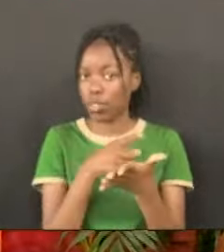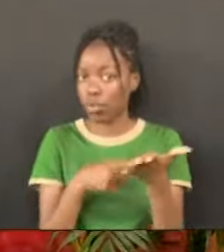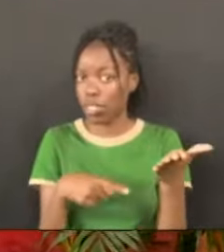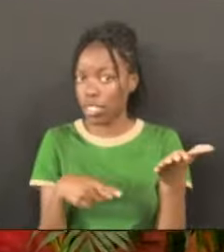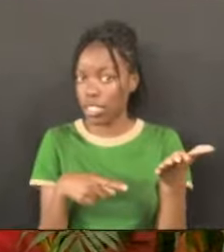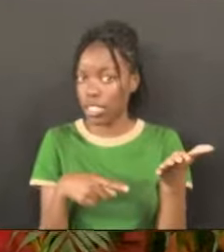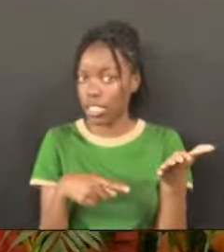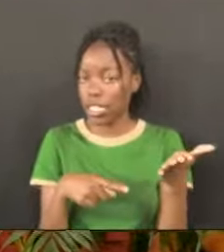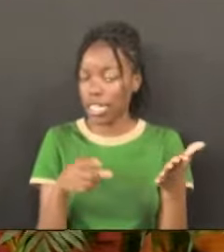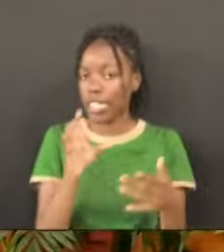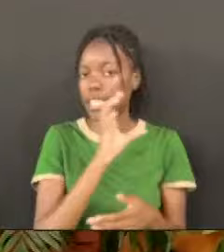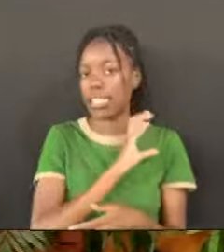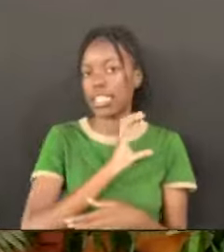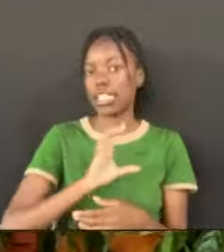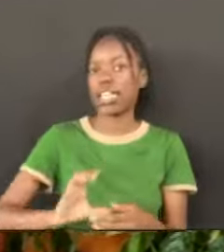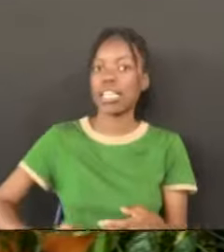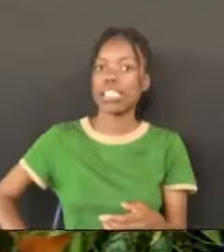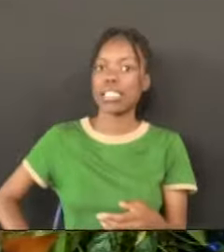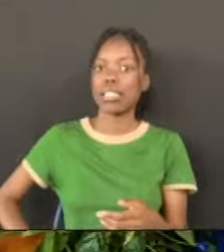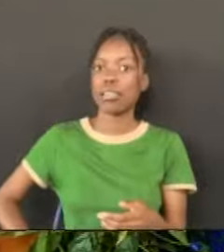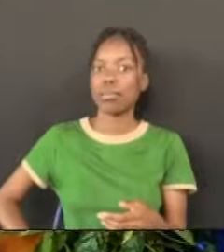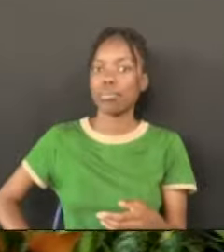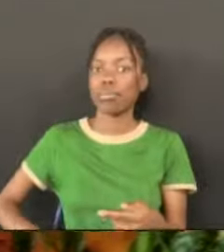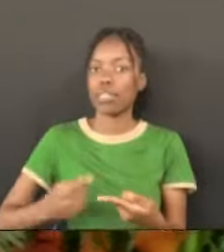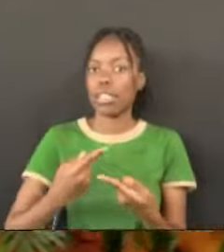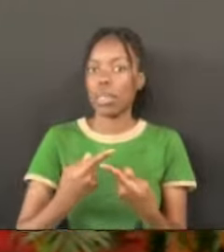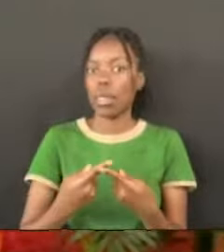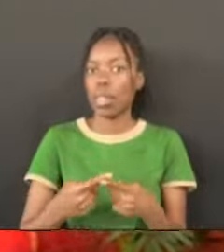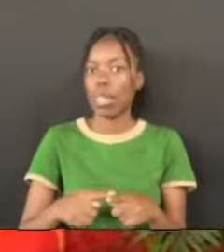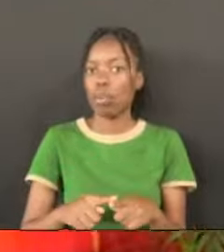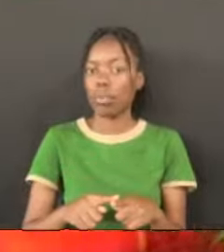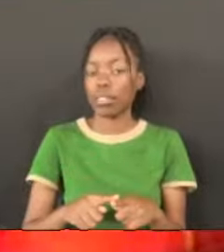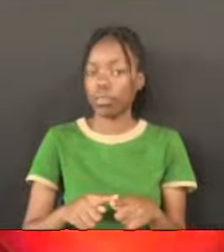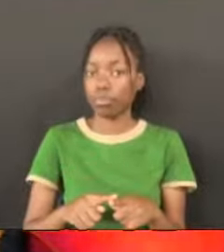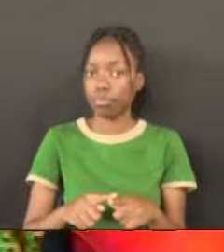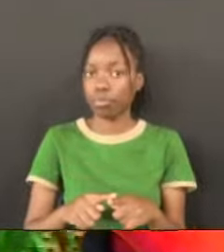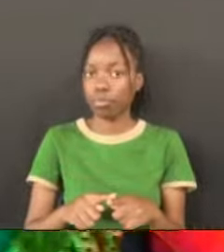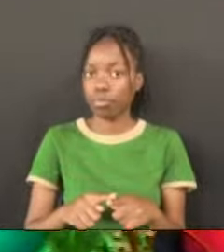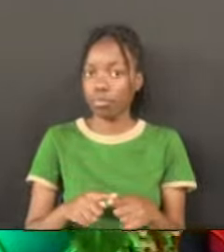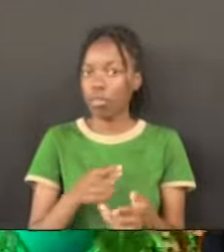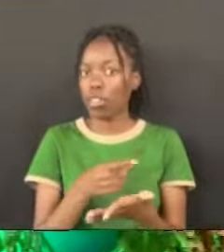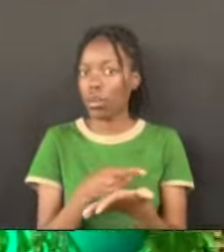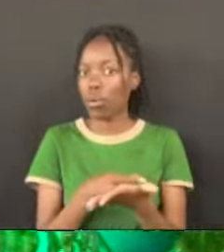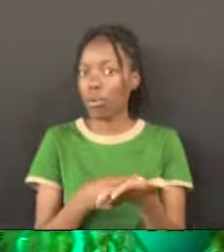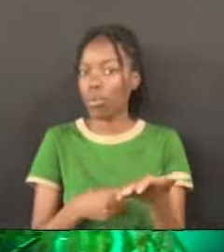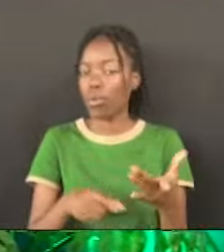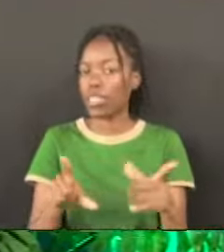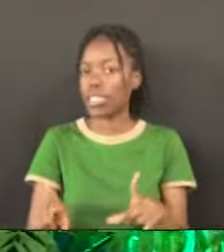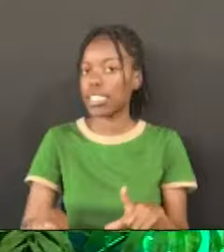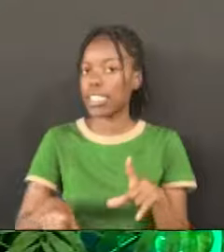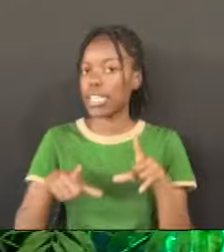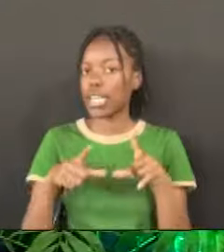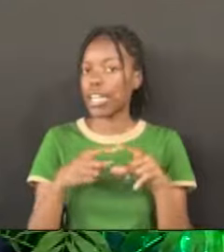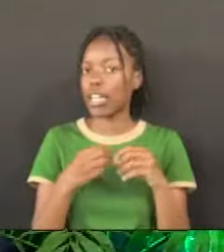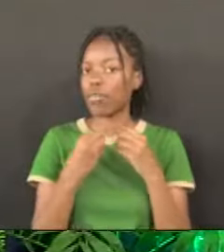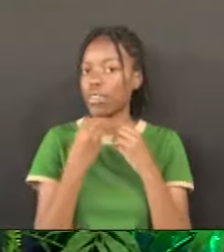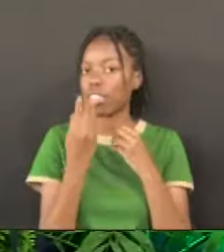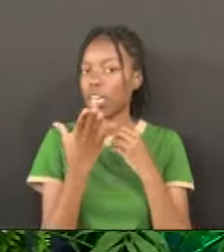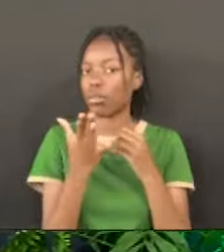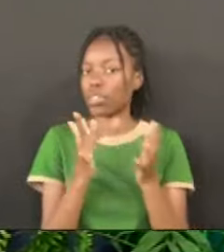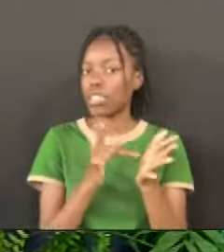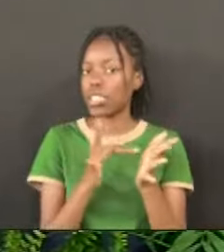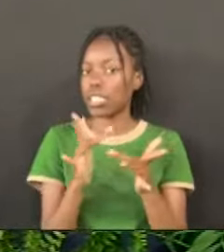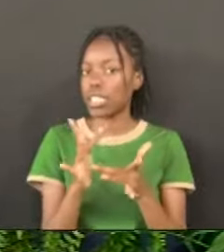Is Christ. But to die is gain. What is life without Jesus? What shall